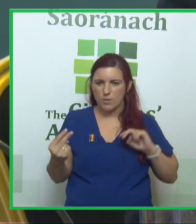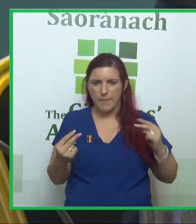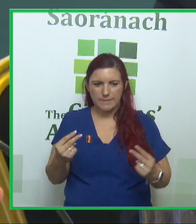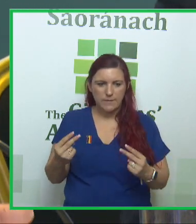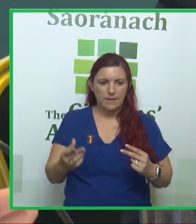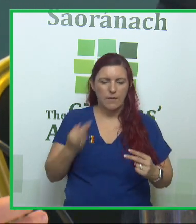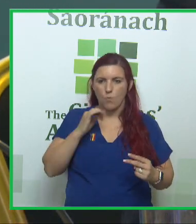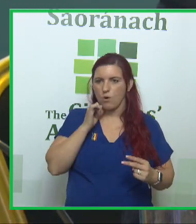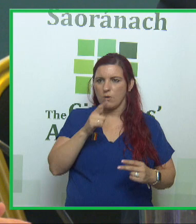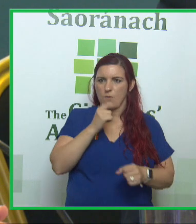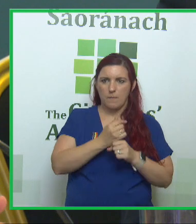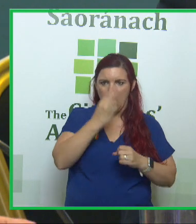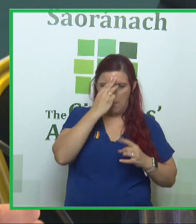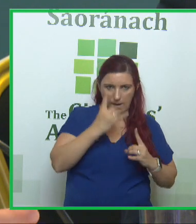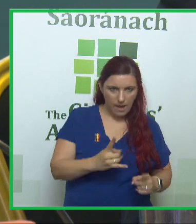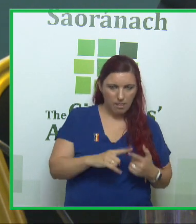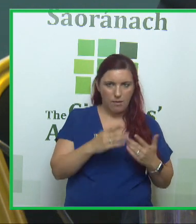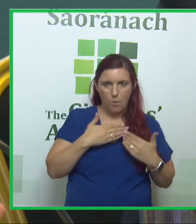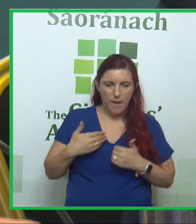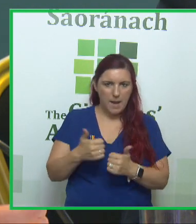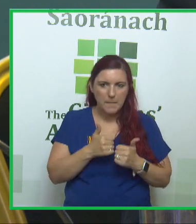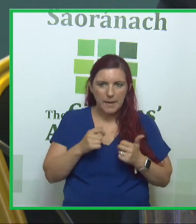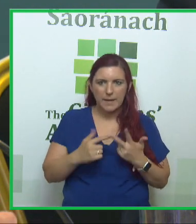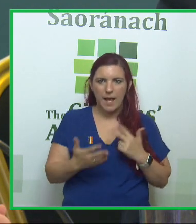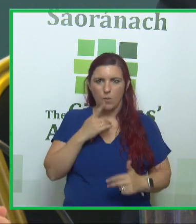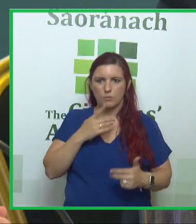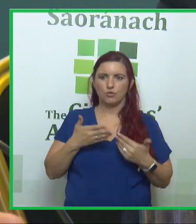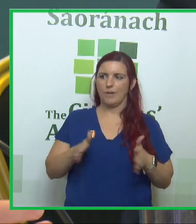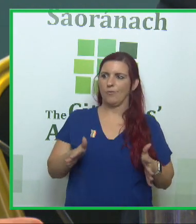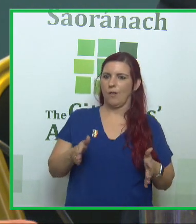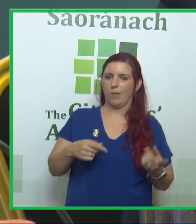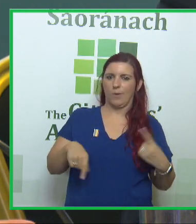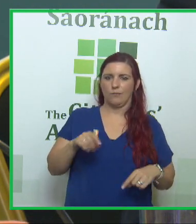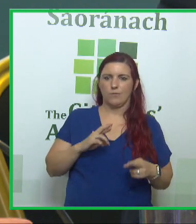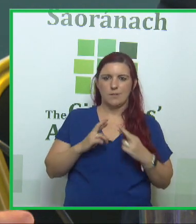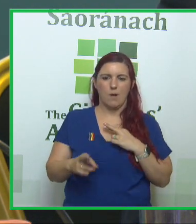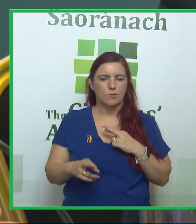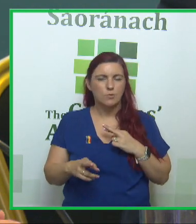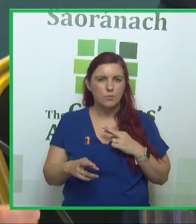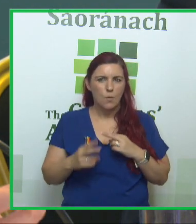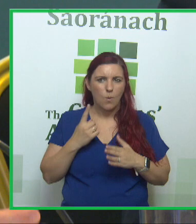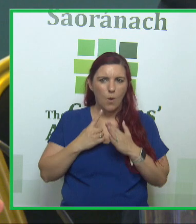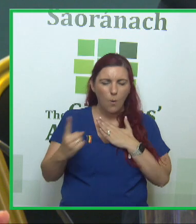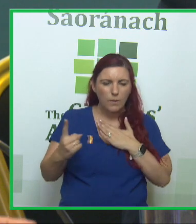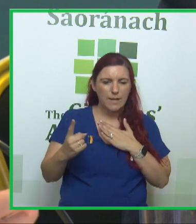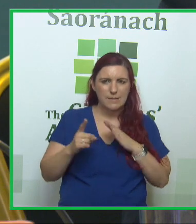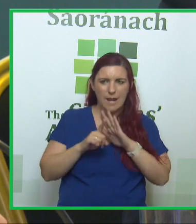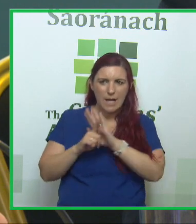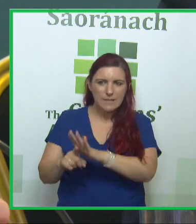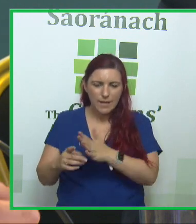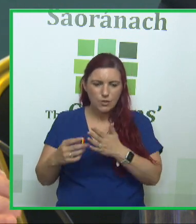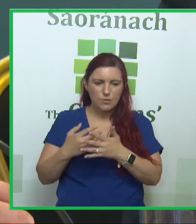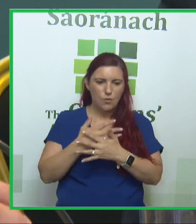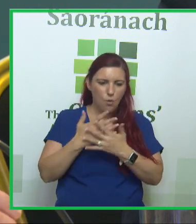our mental health, our well-being, how we in general respond to our loneliness and isolation and our high costs and